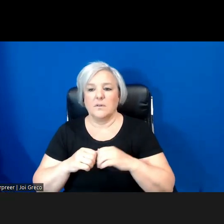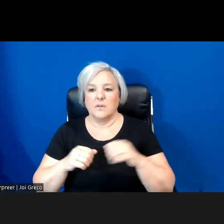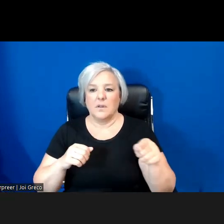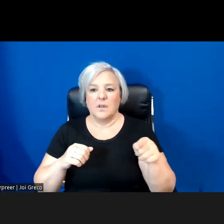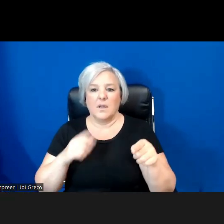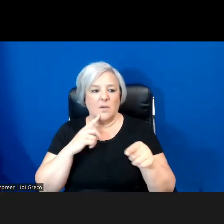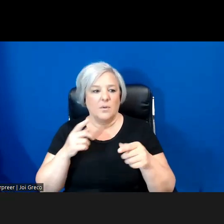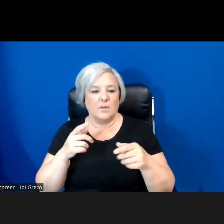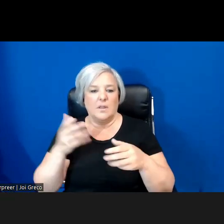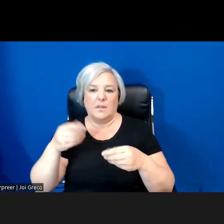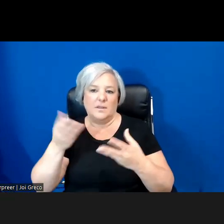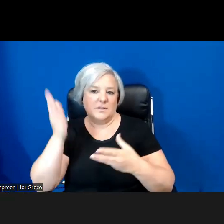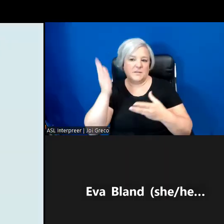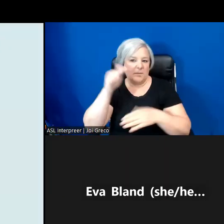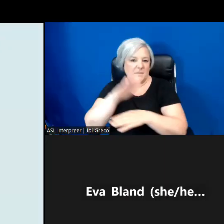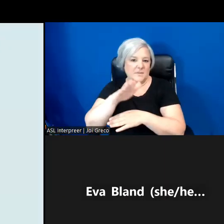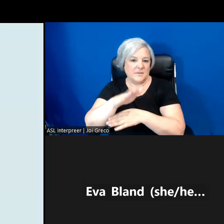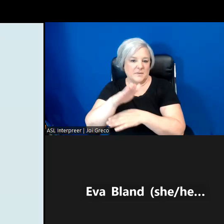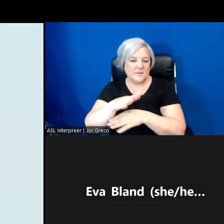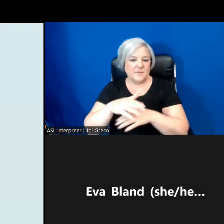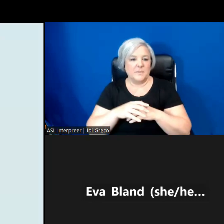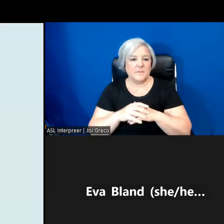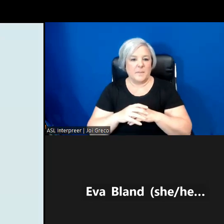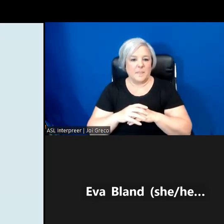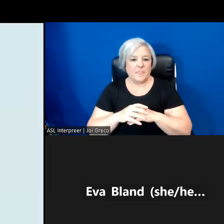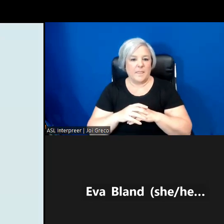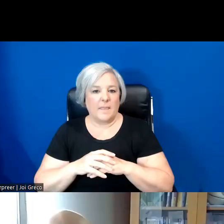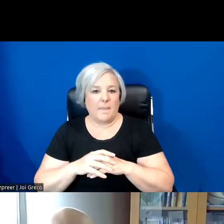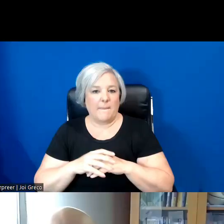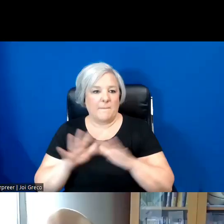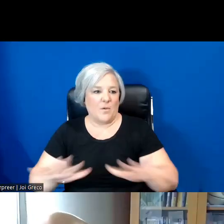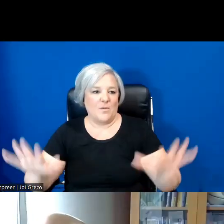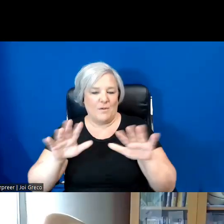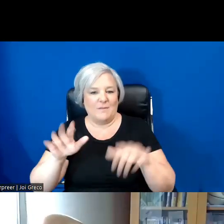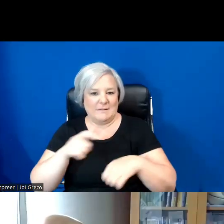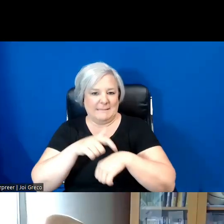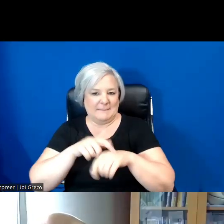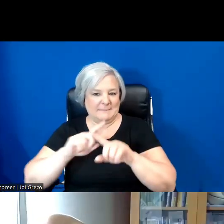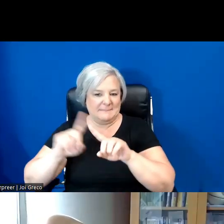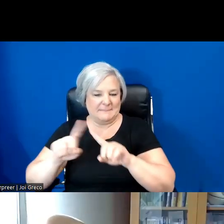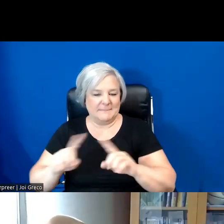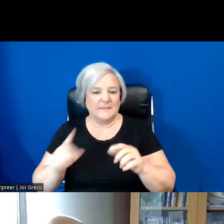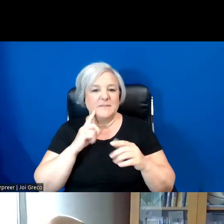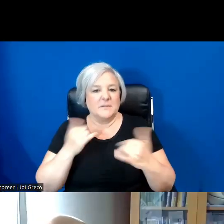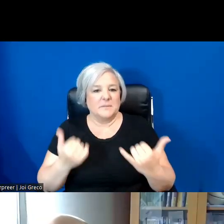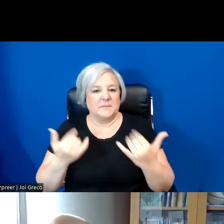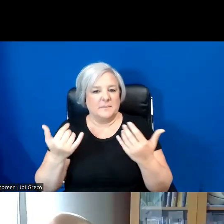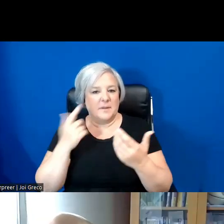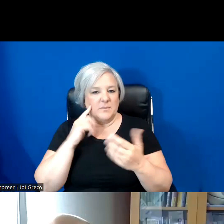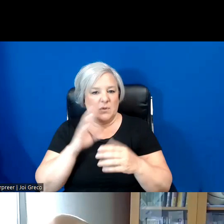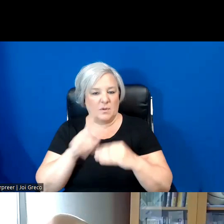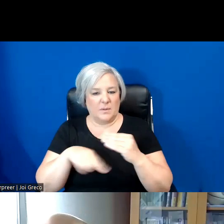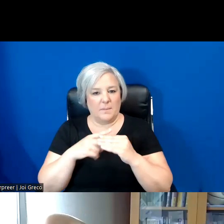time with you this morning or this afternoon, depending on where you are across the country. So what I'm going to be talking about